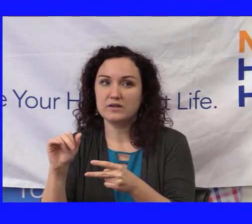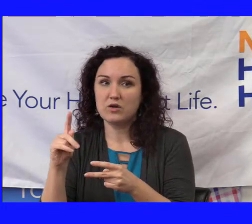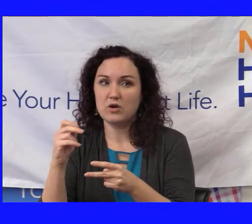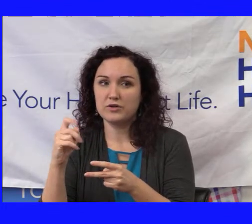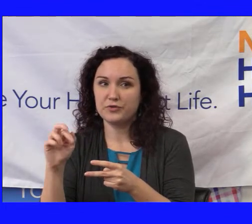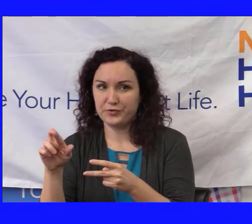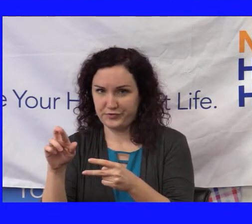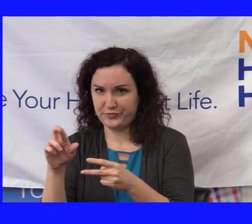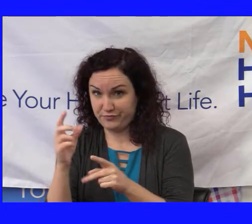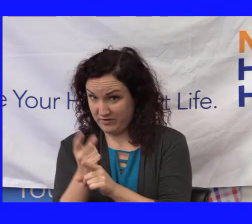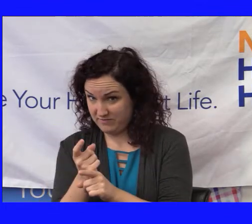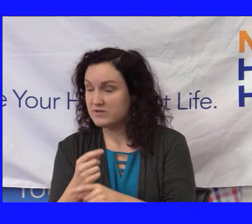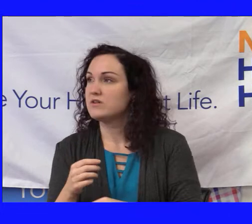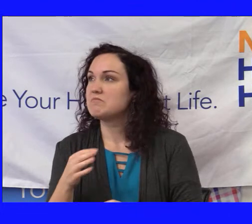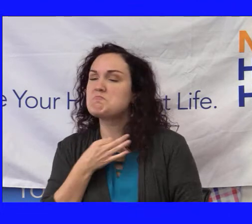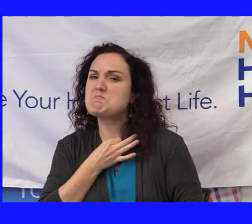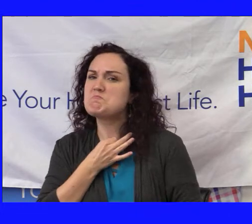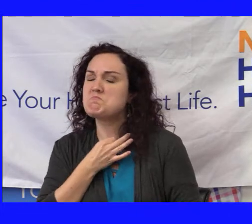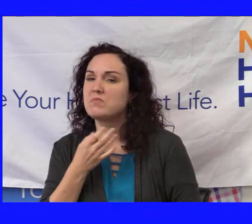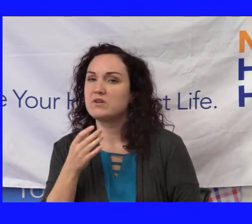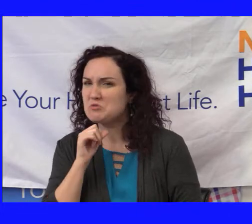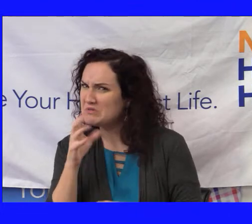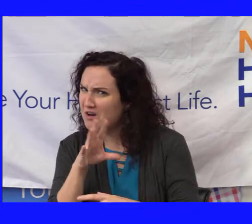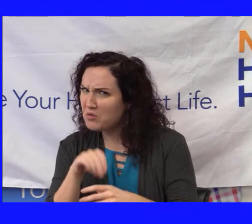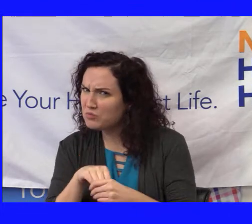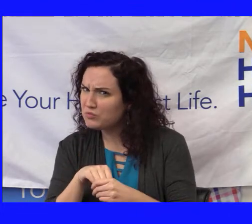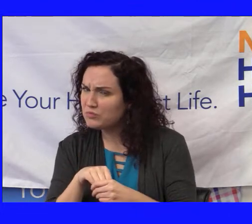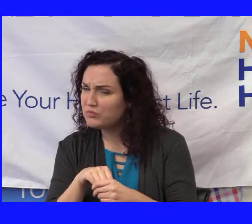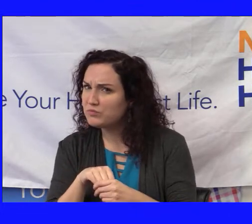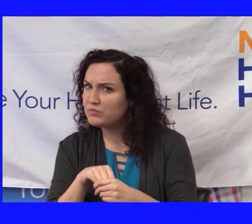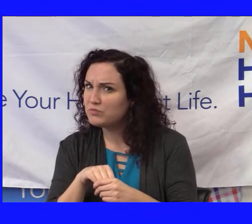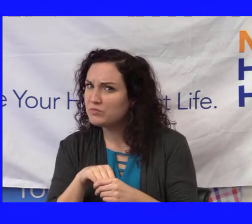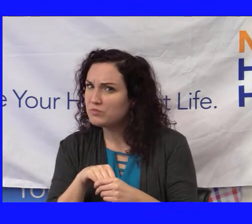wondering, did we not include the other